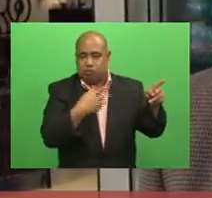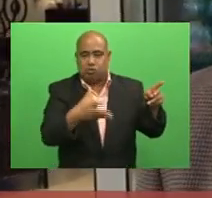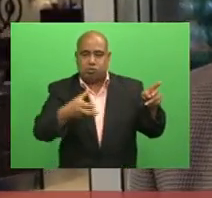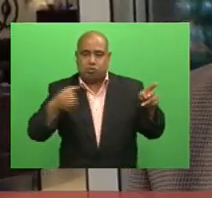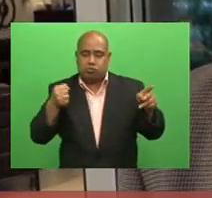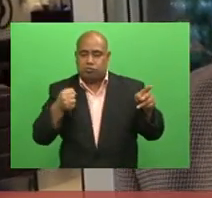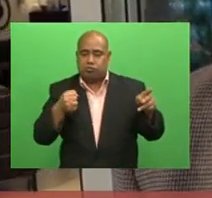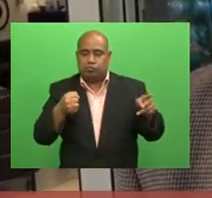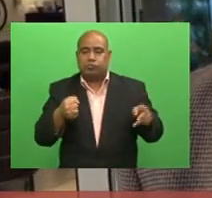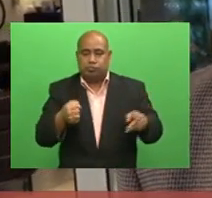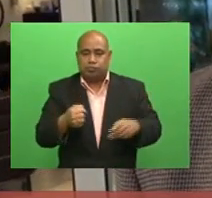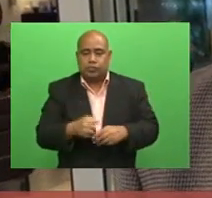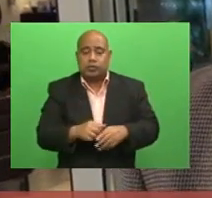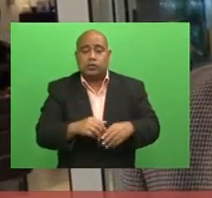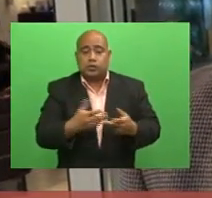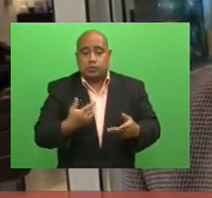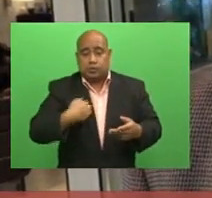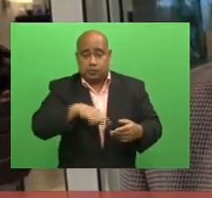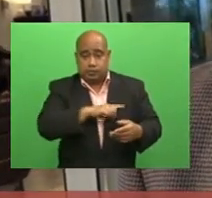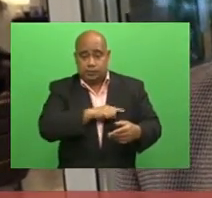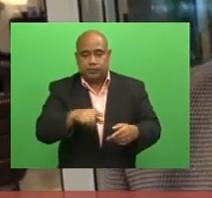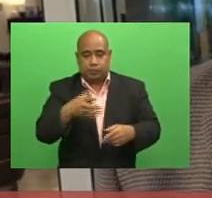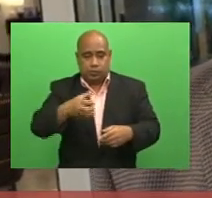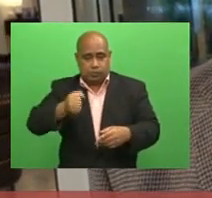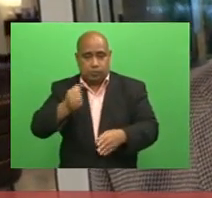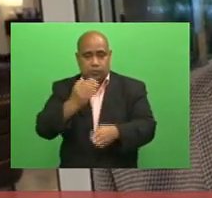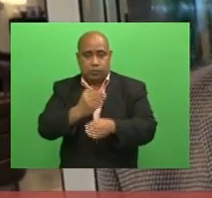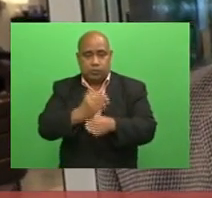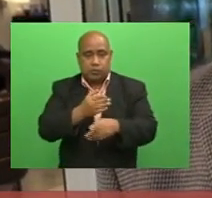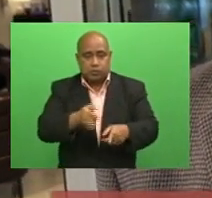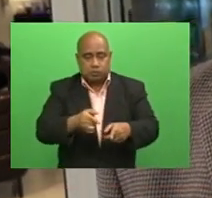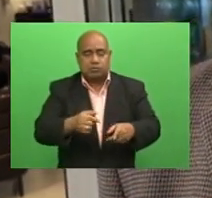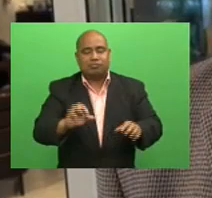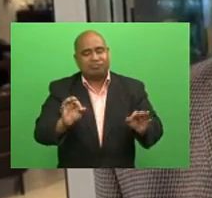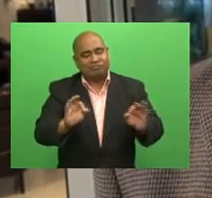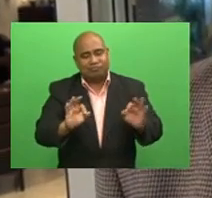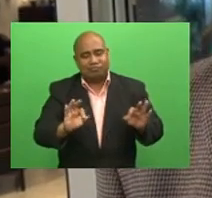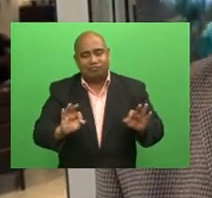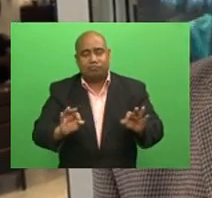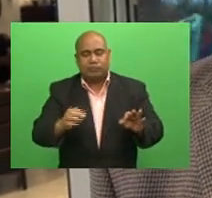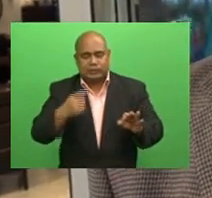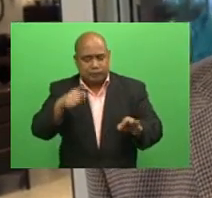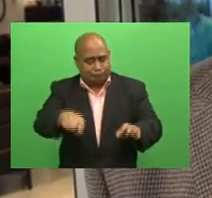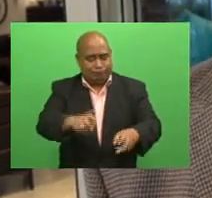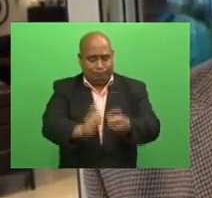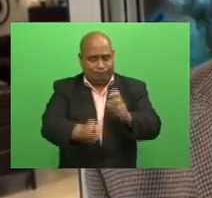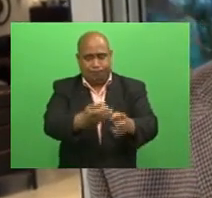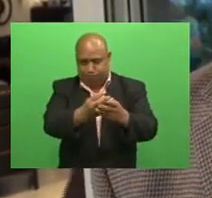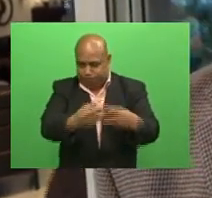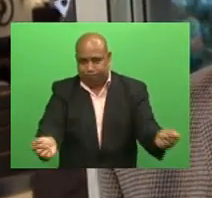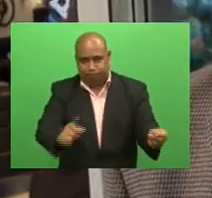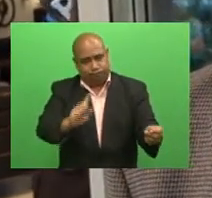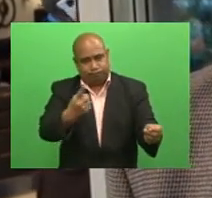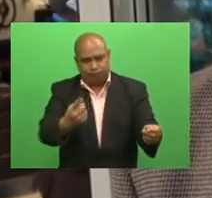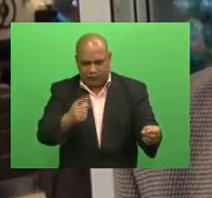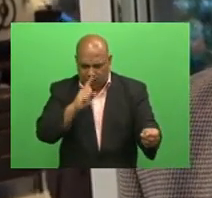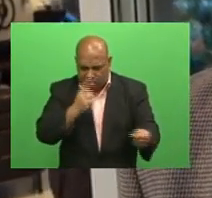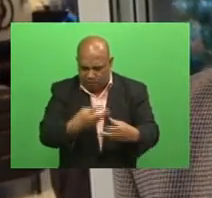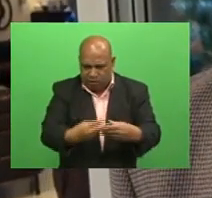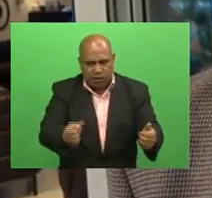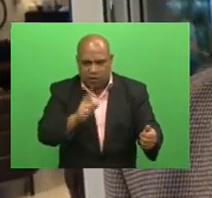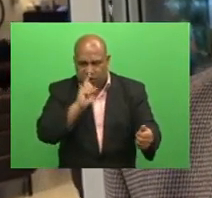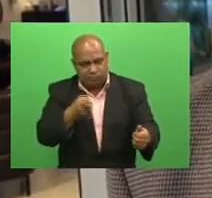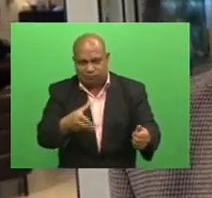in suspension tried to resolve some issues today. We were not able to do everything, so we